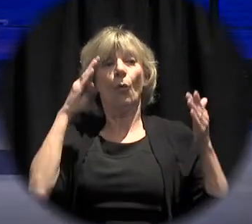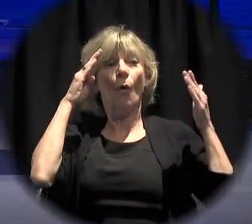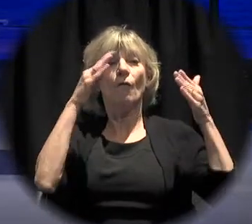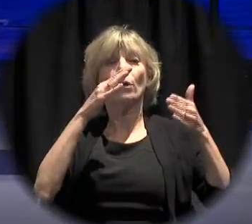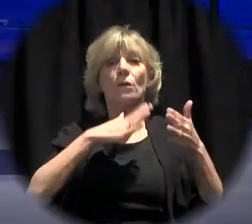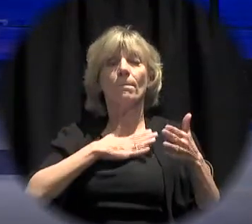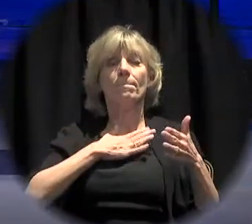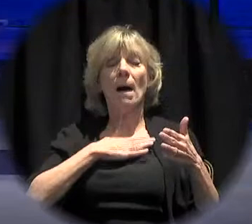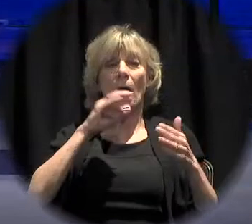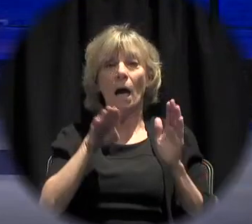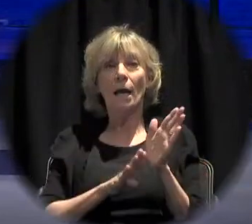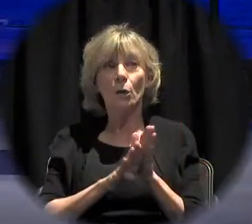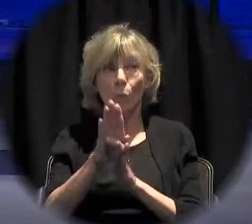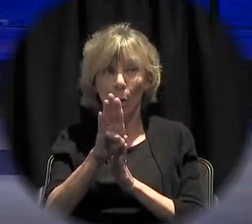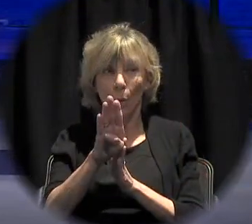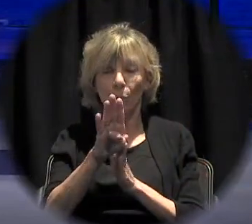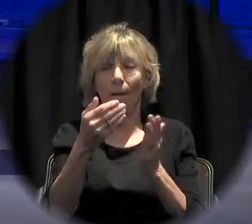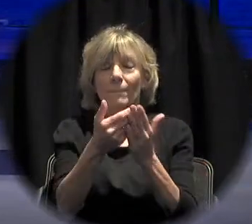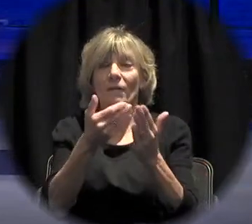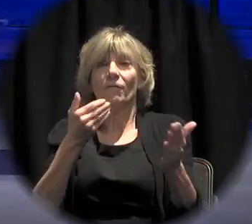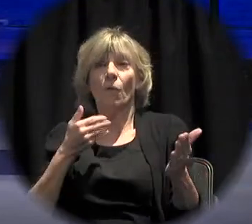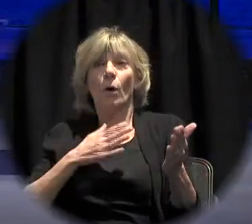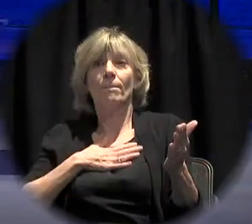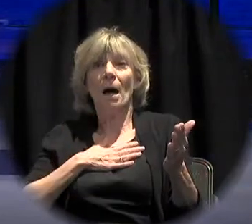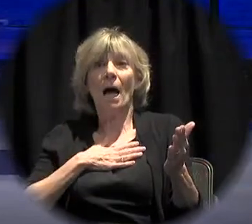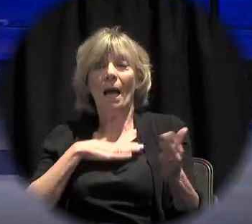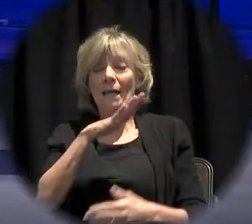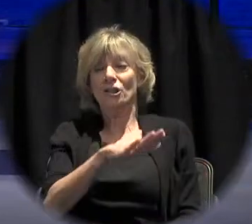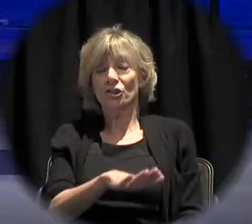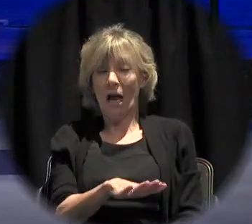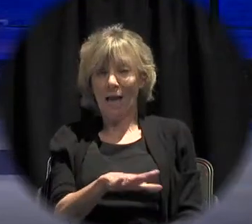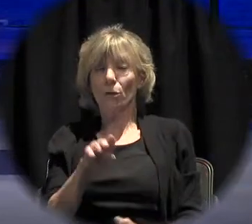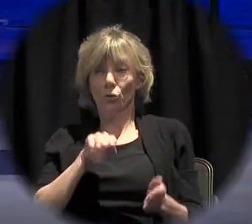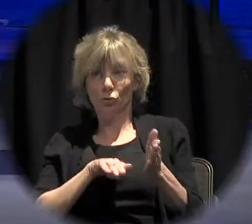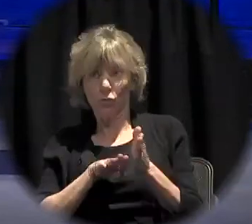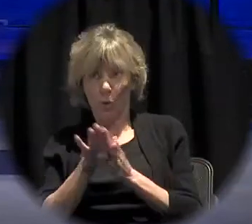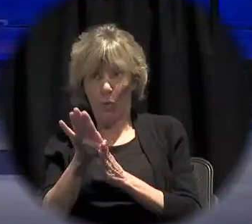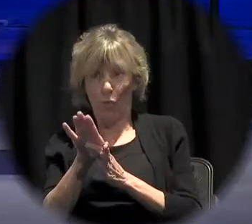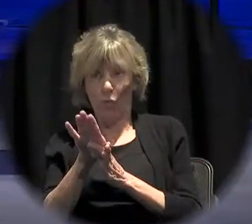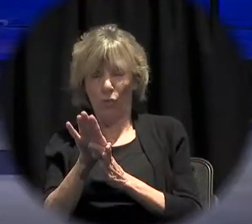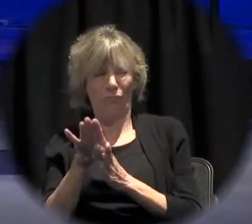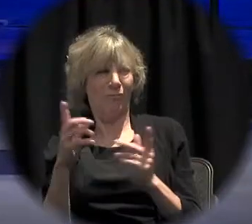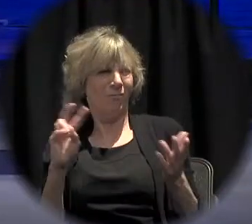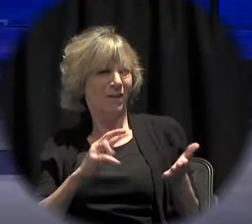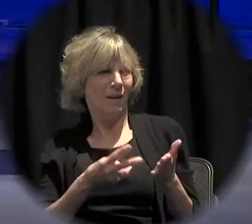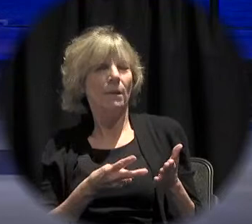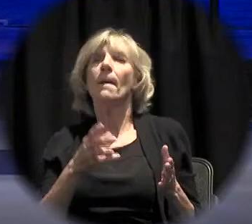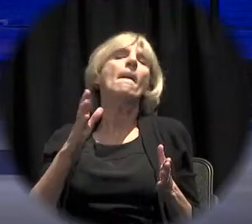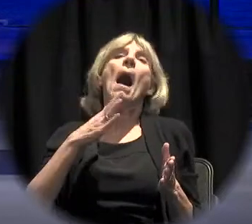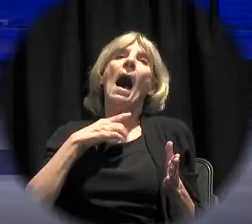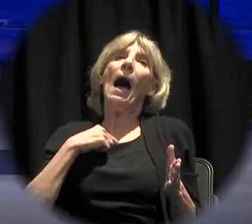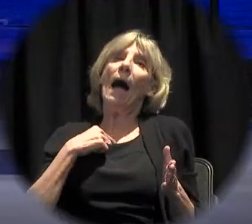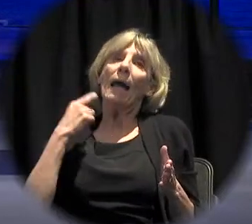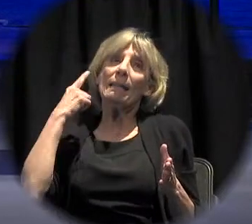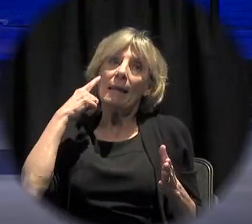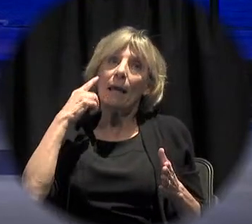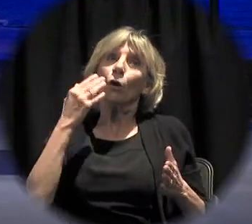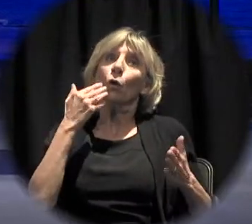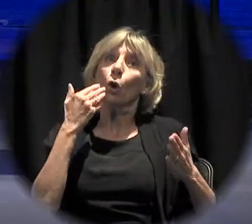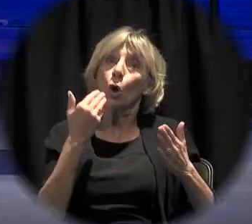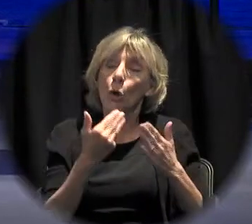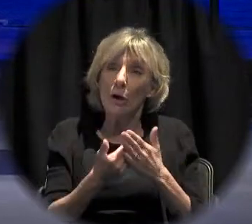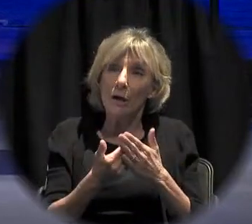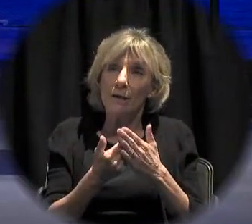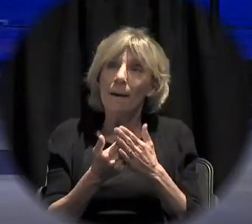growth. What do I mean by that? Well, I think good parenting starts with the heart of the parent, not the